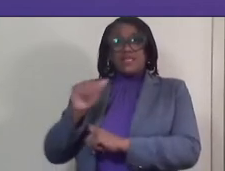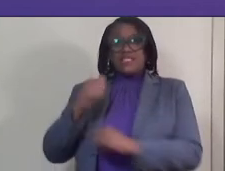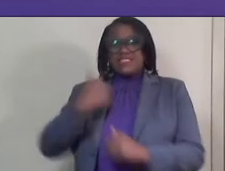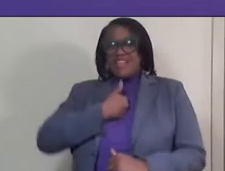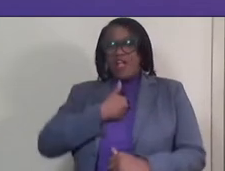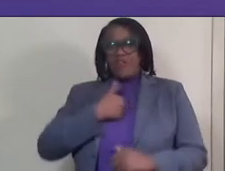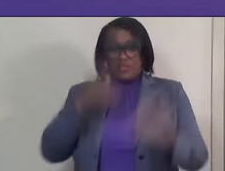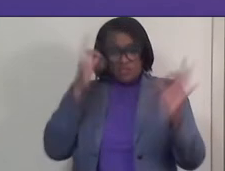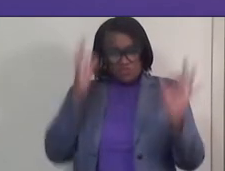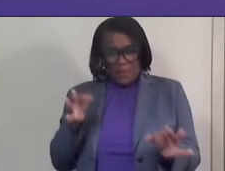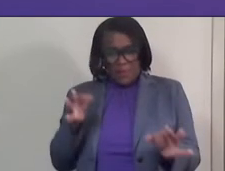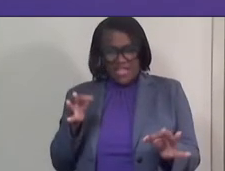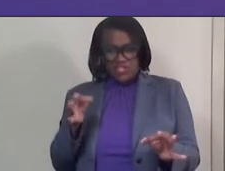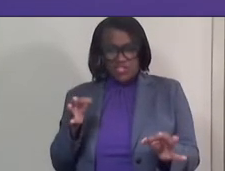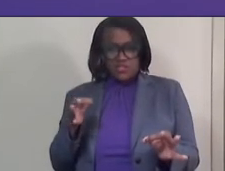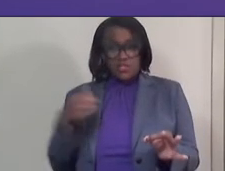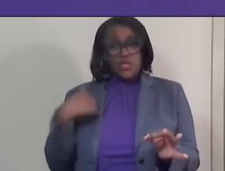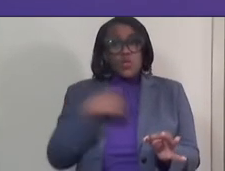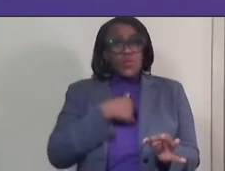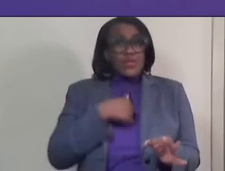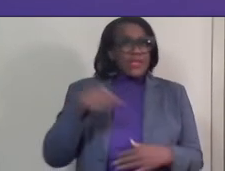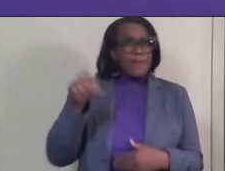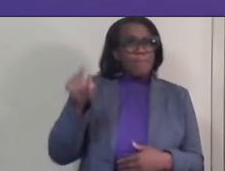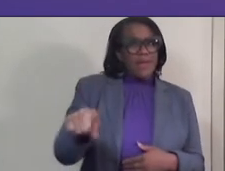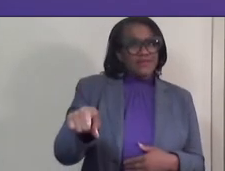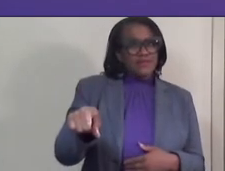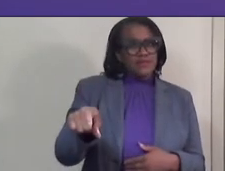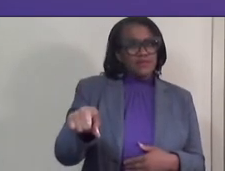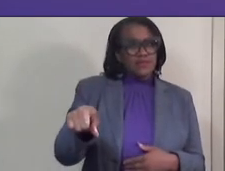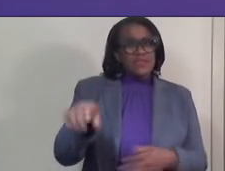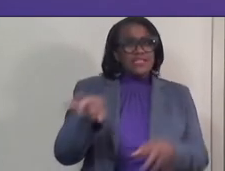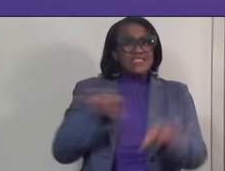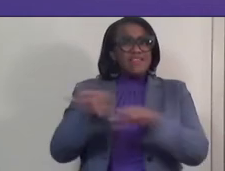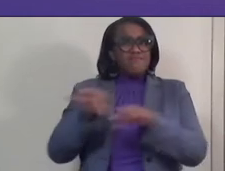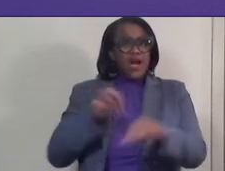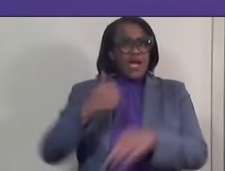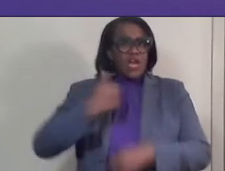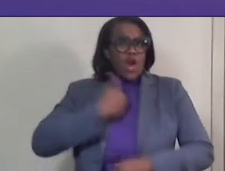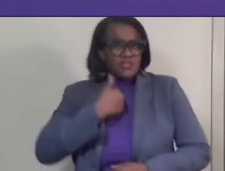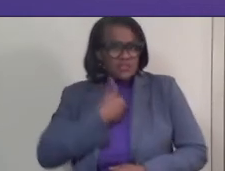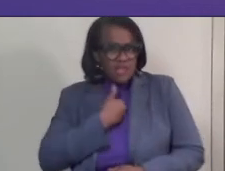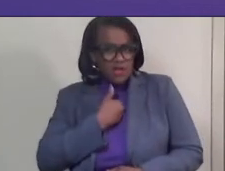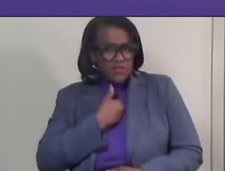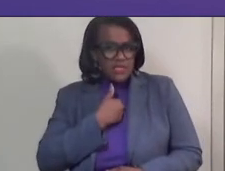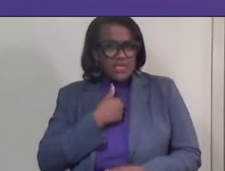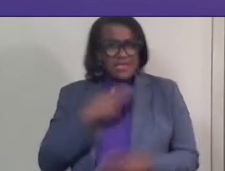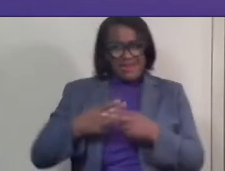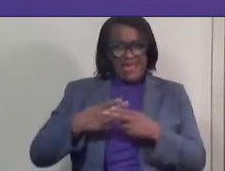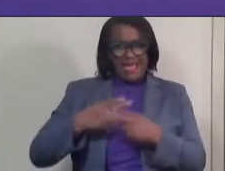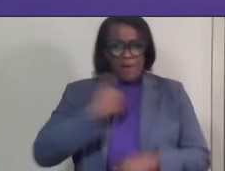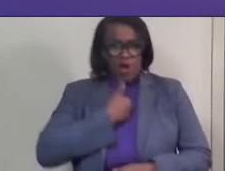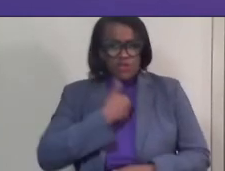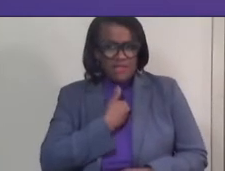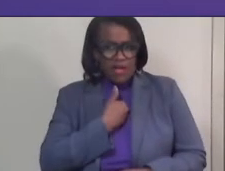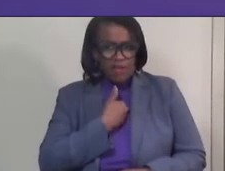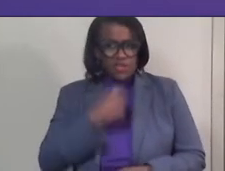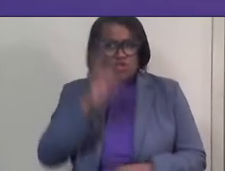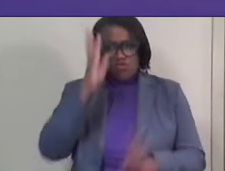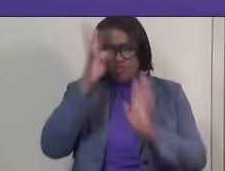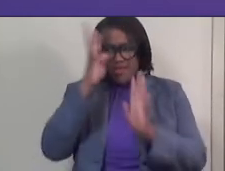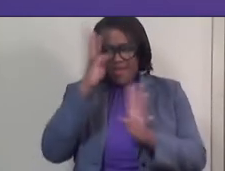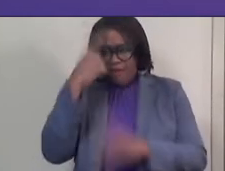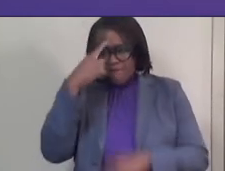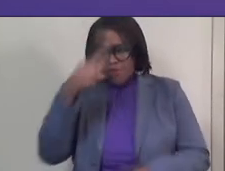self-determination, we must define ourselves, name ourselves, create for